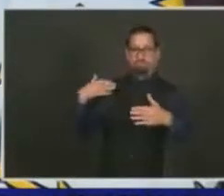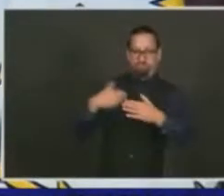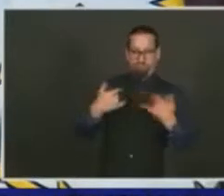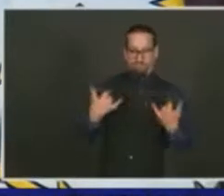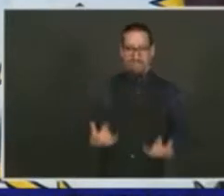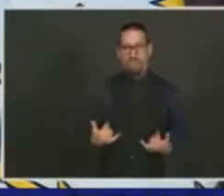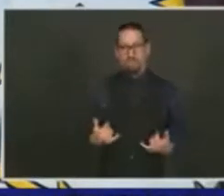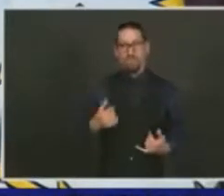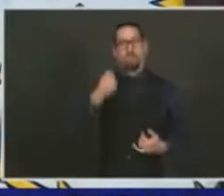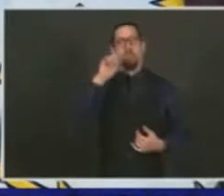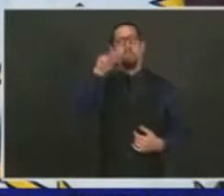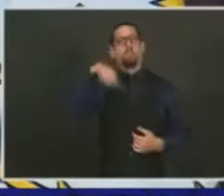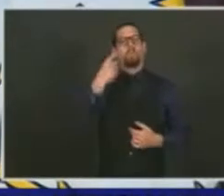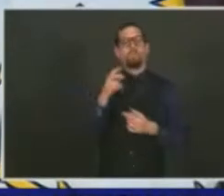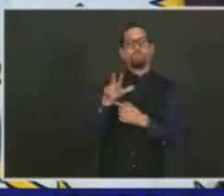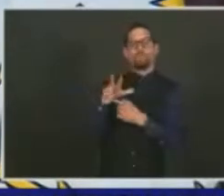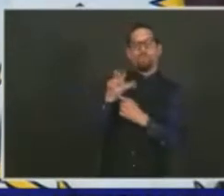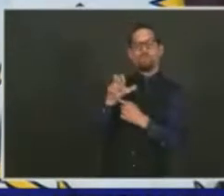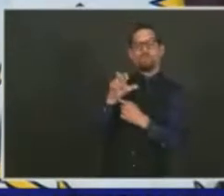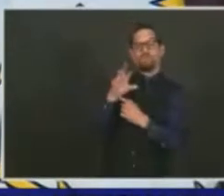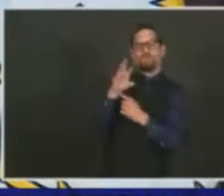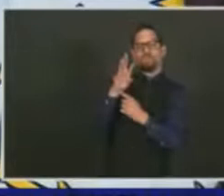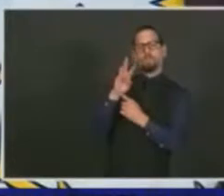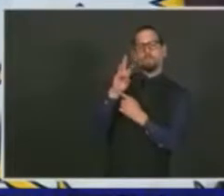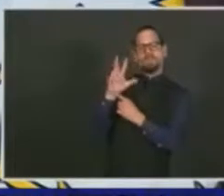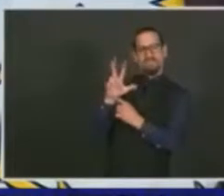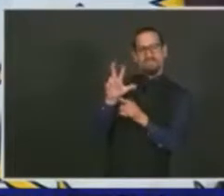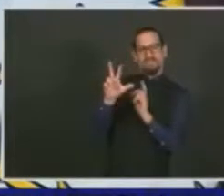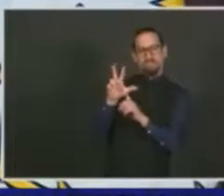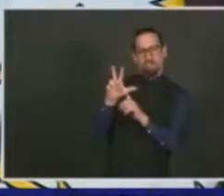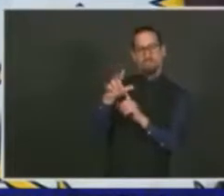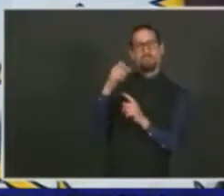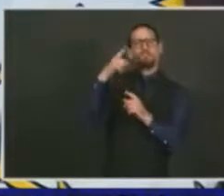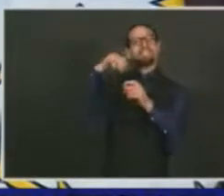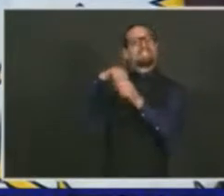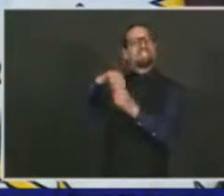and 312 among the virtual students.